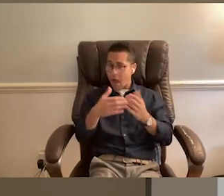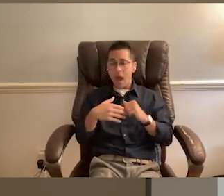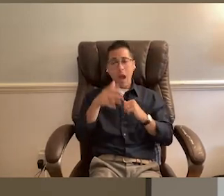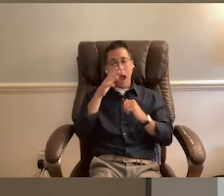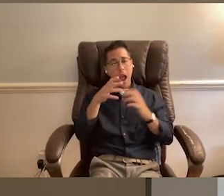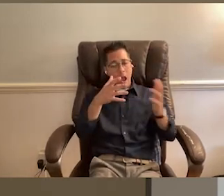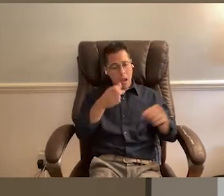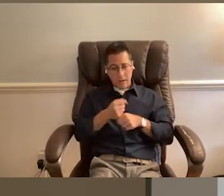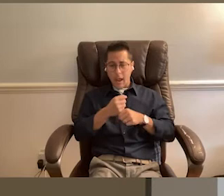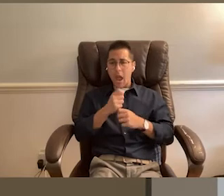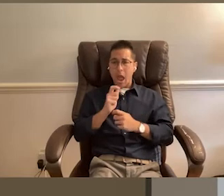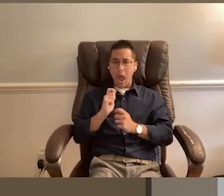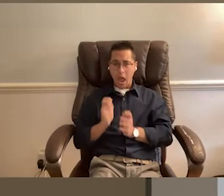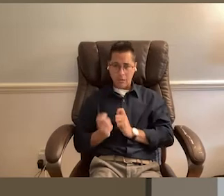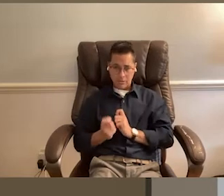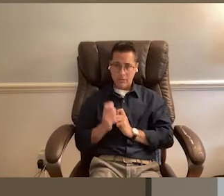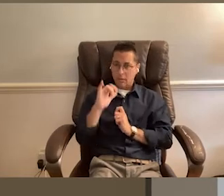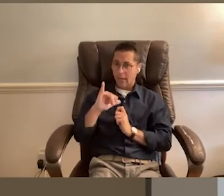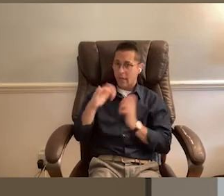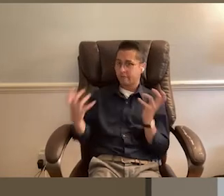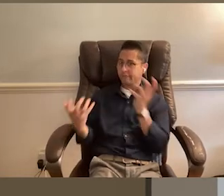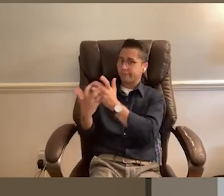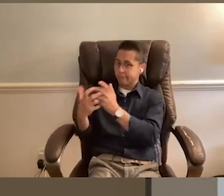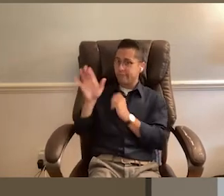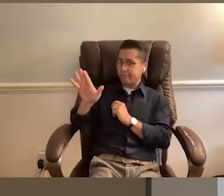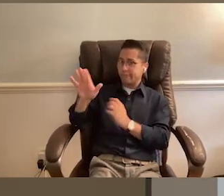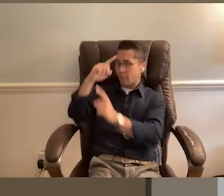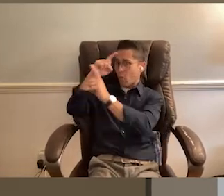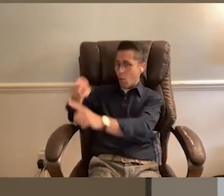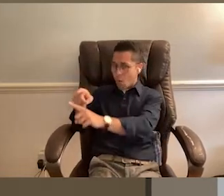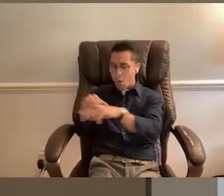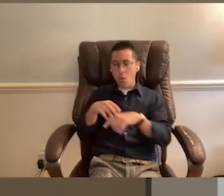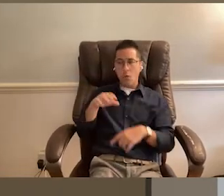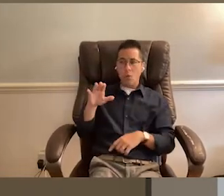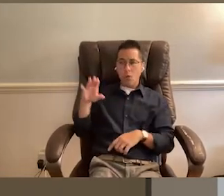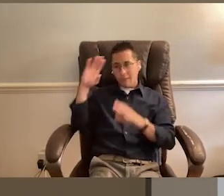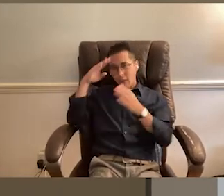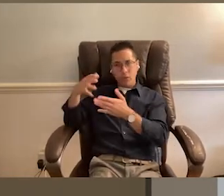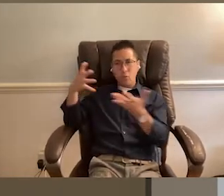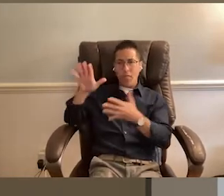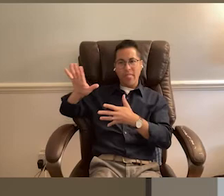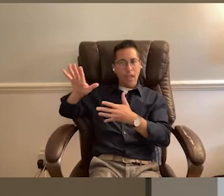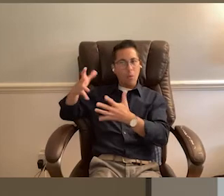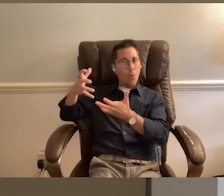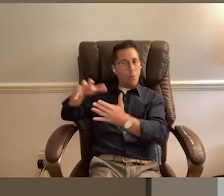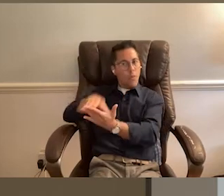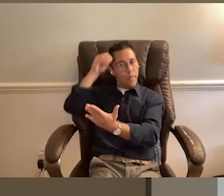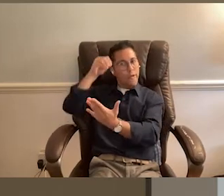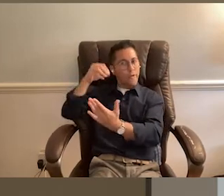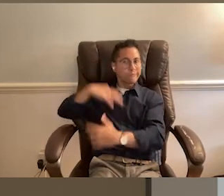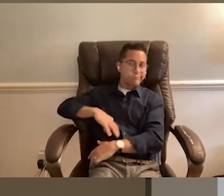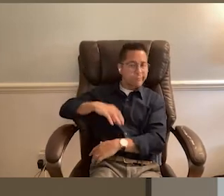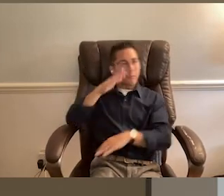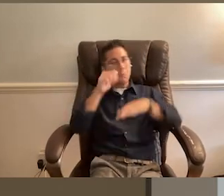the student into a class in the same way that all the other students register. We go into their account, we select class, they register. And at